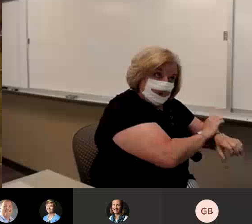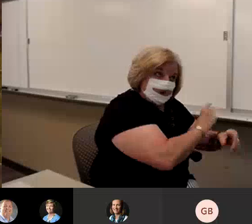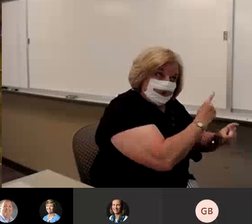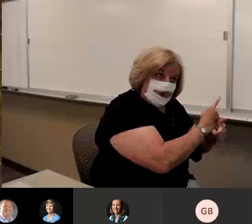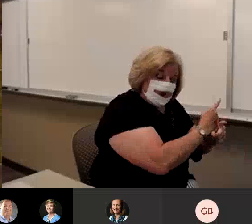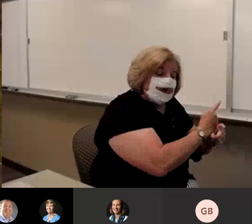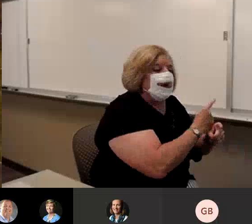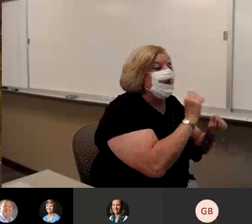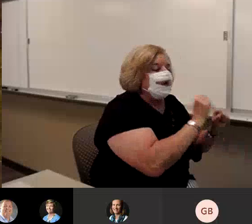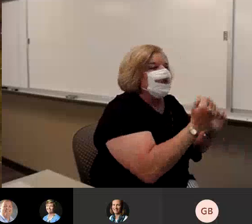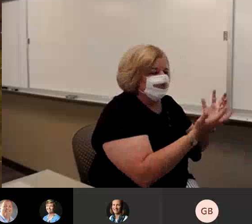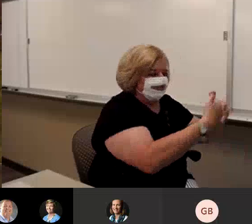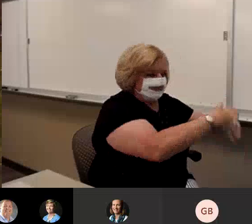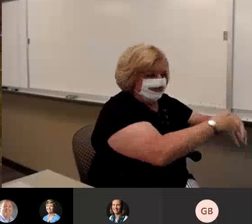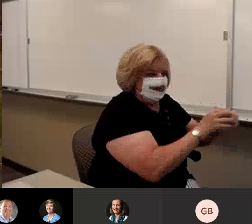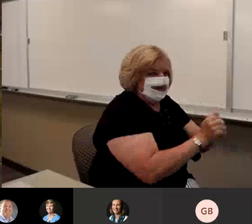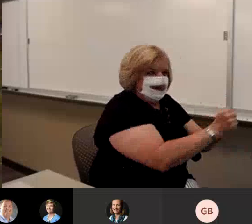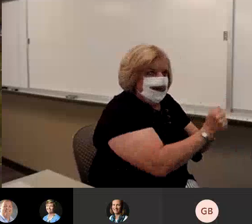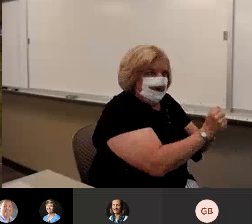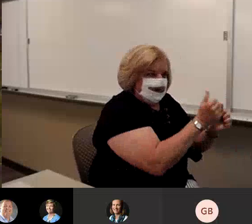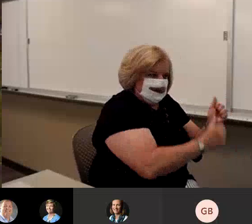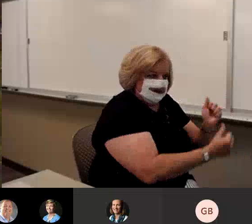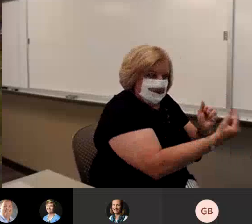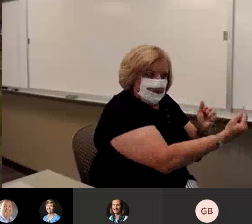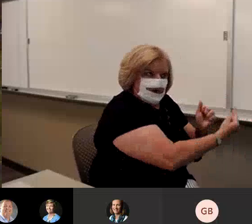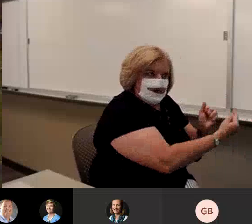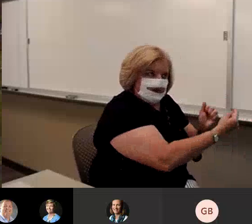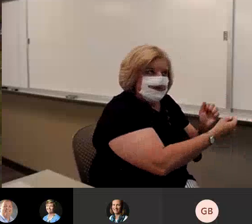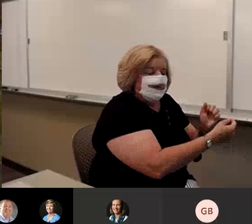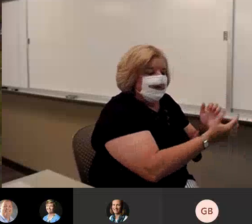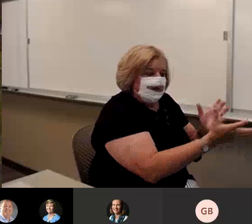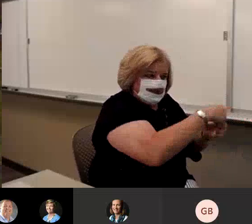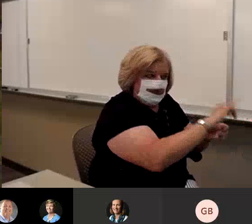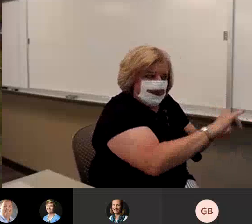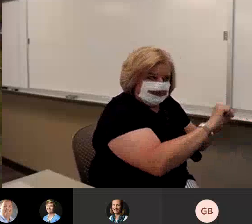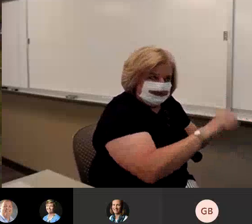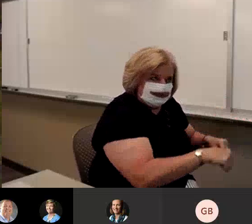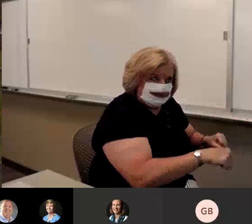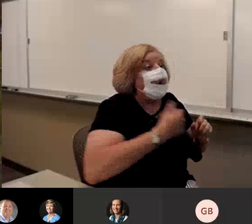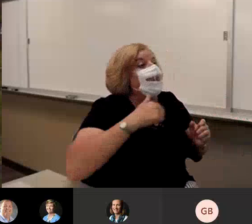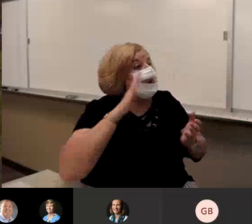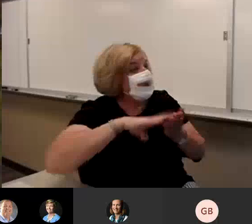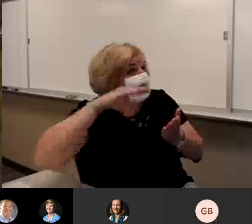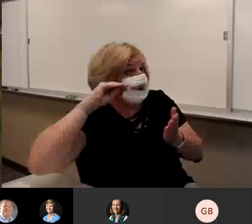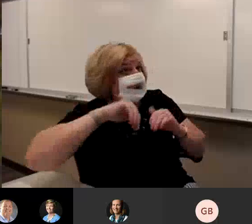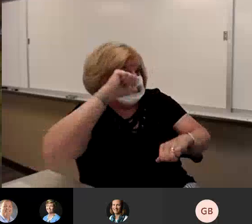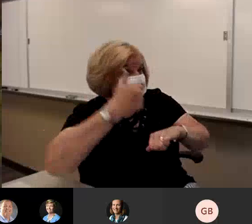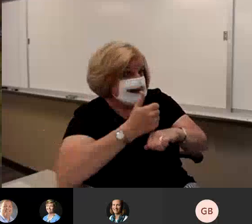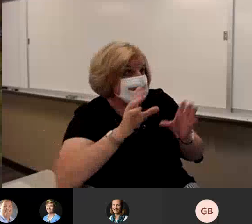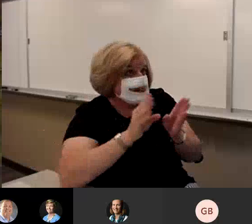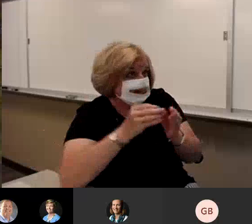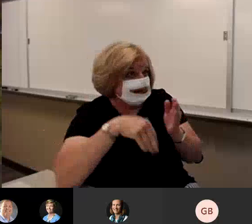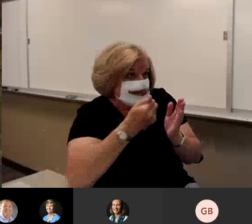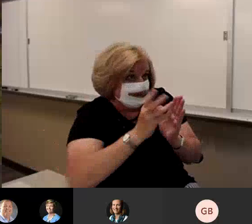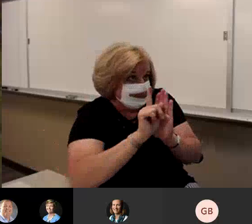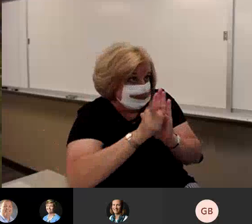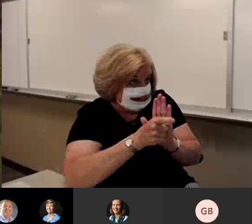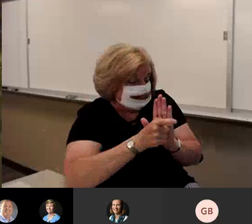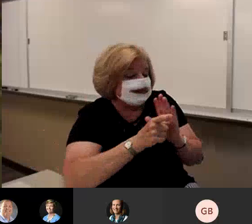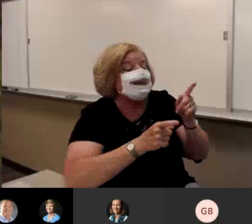they would sync together one by one. Within that, we're going to learn how to set up a meeting here in a few